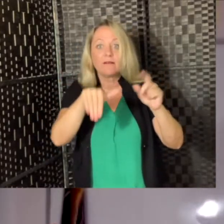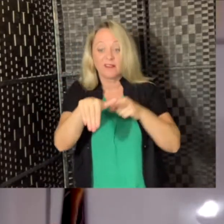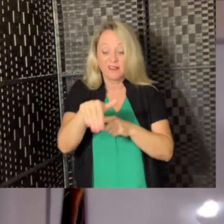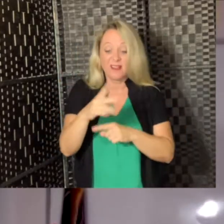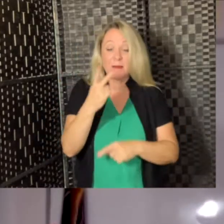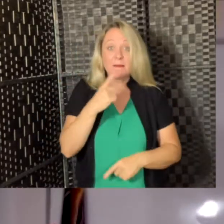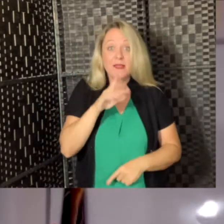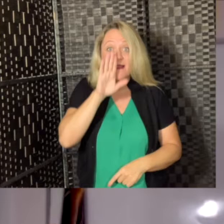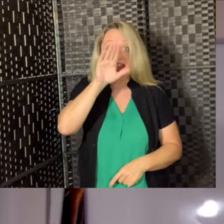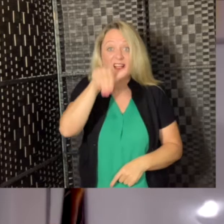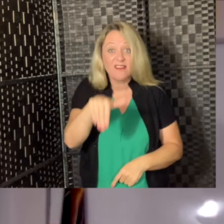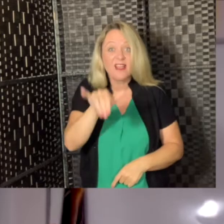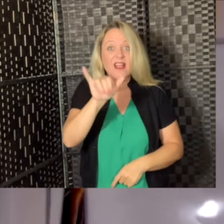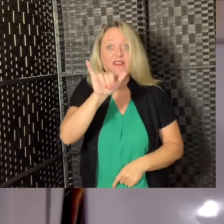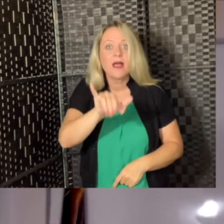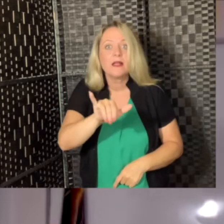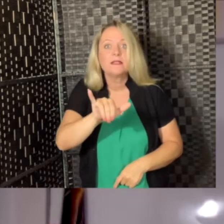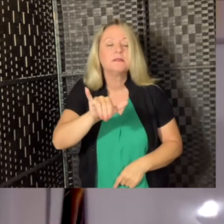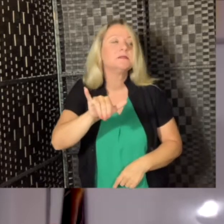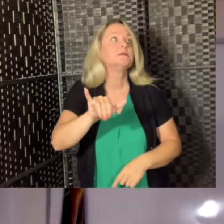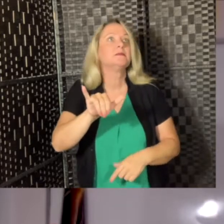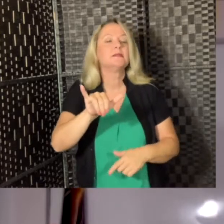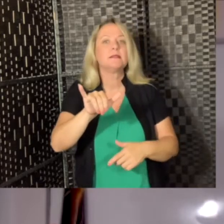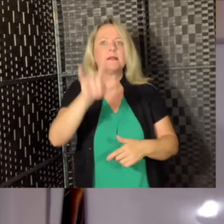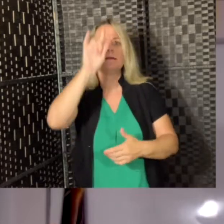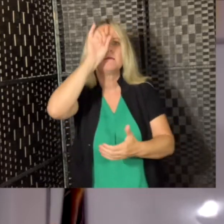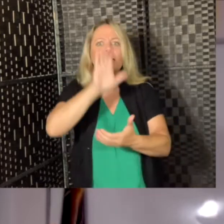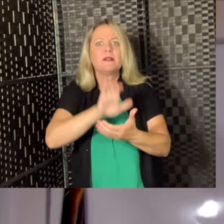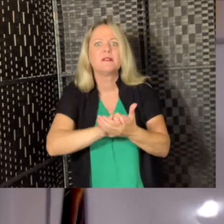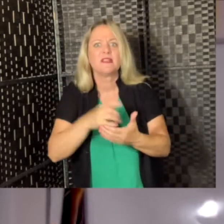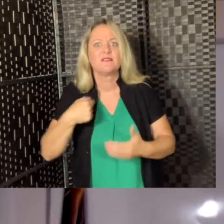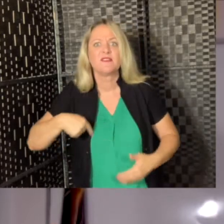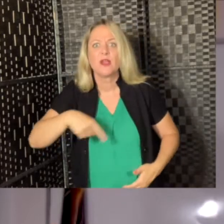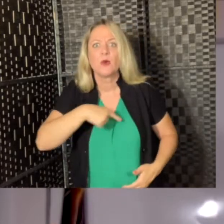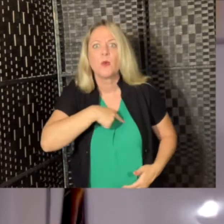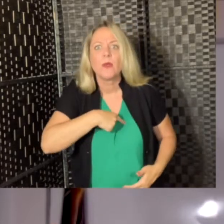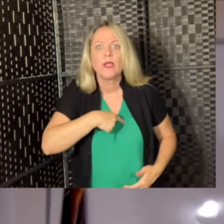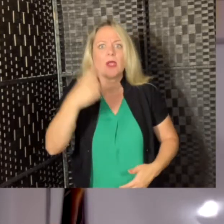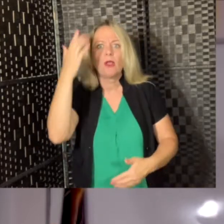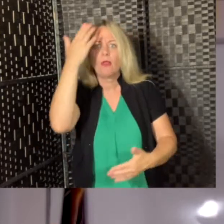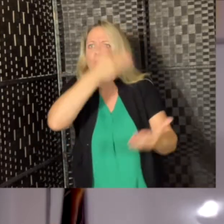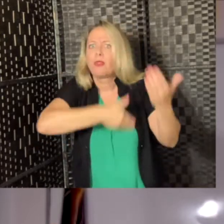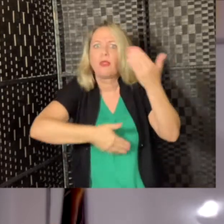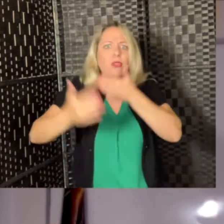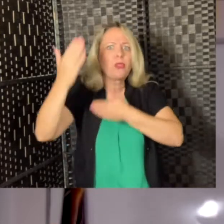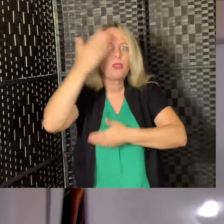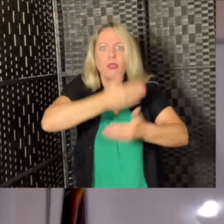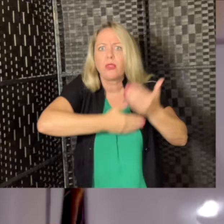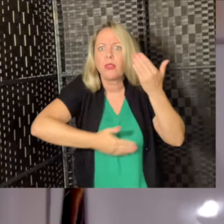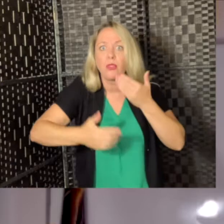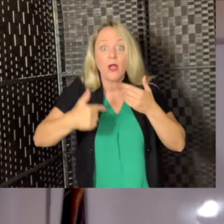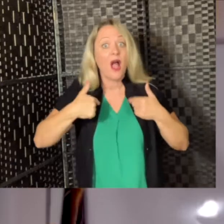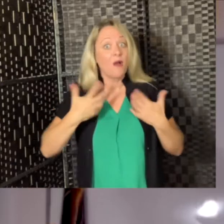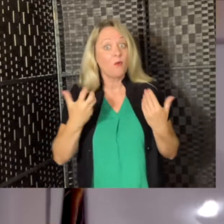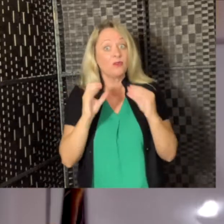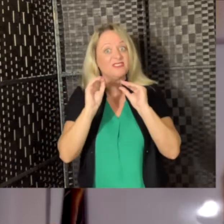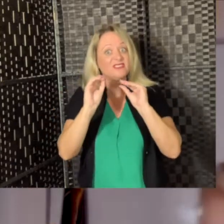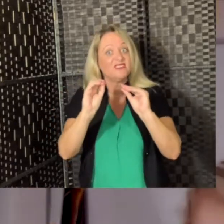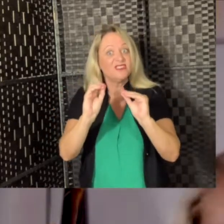to reveal the pink elephant to you so you don't stumble on the pink elephant like many, many people